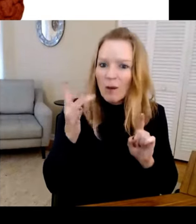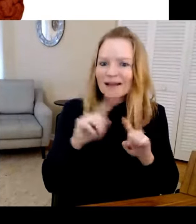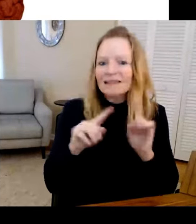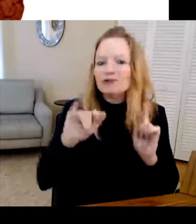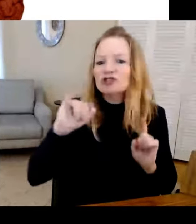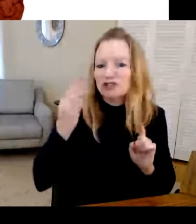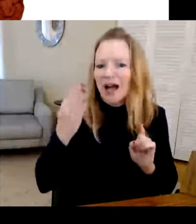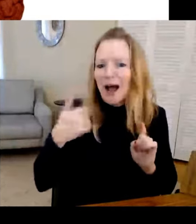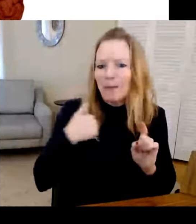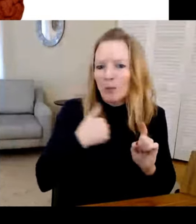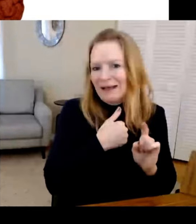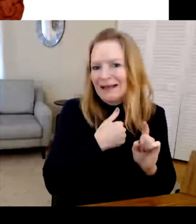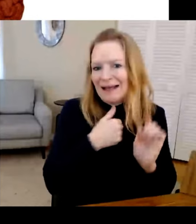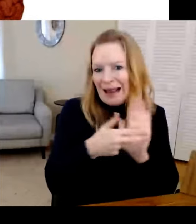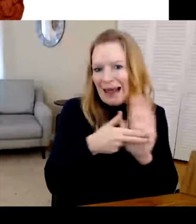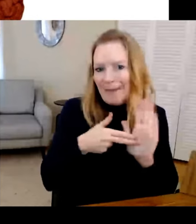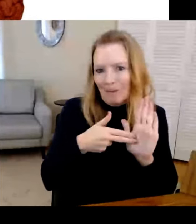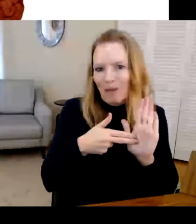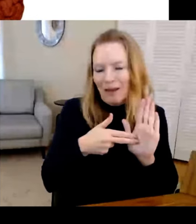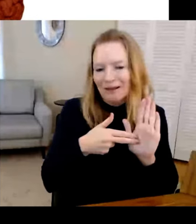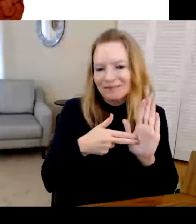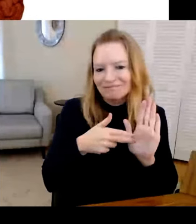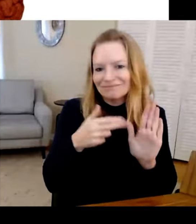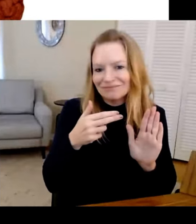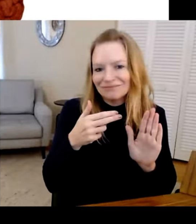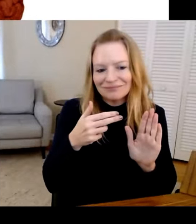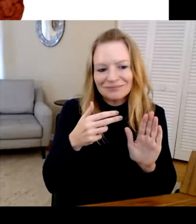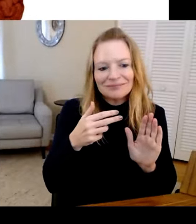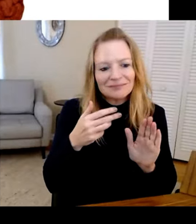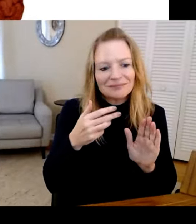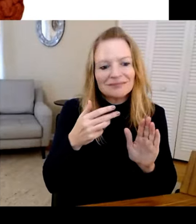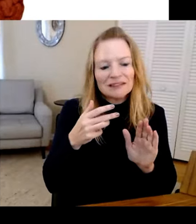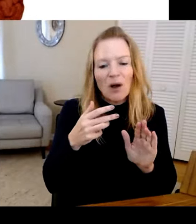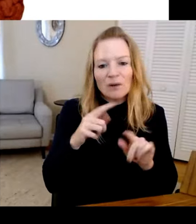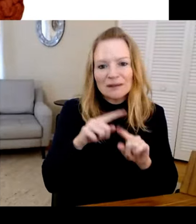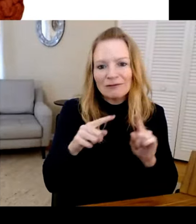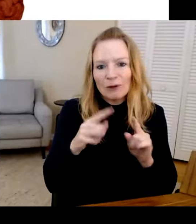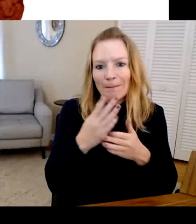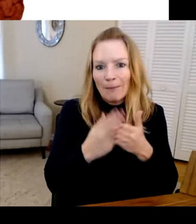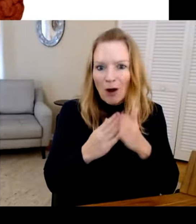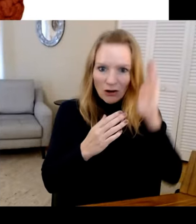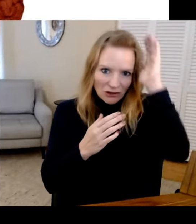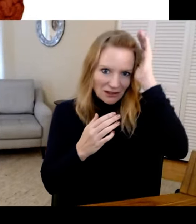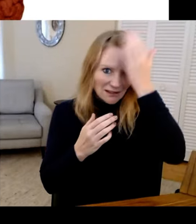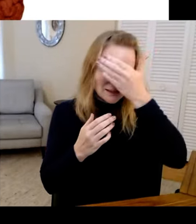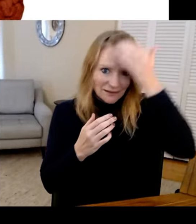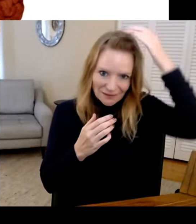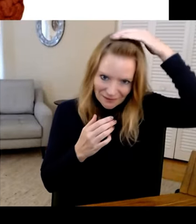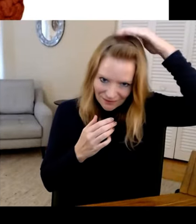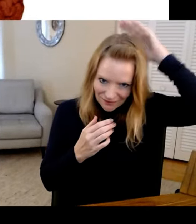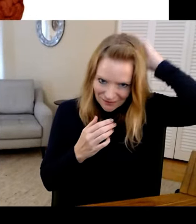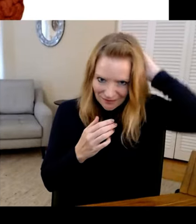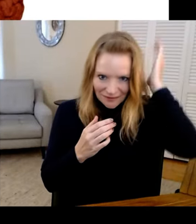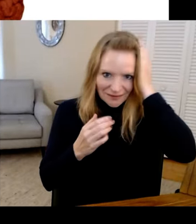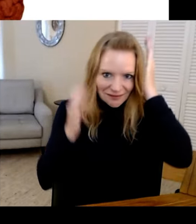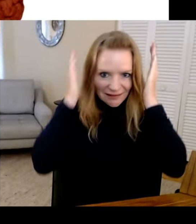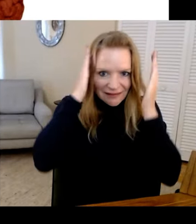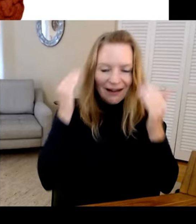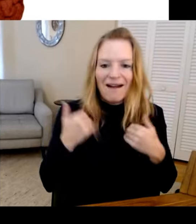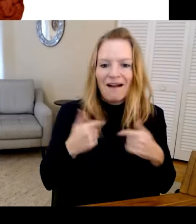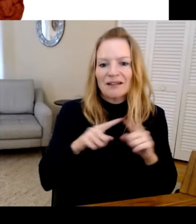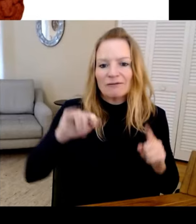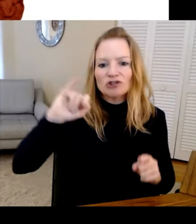Also, the different colors show that we labeled each of the different parts of the brain with the different jobs that they're responsible